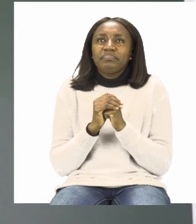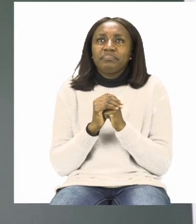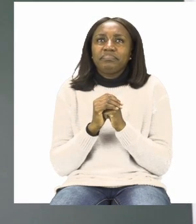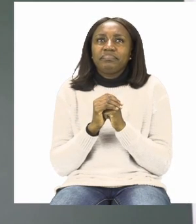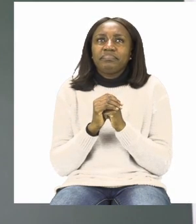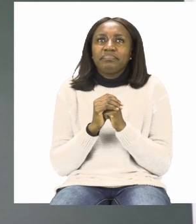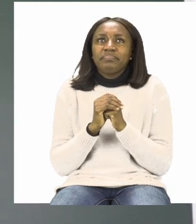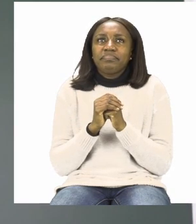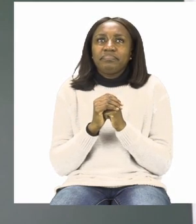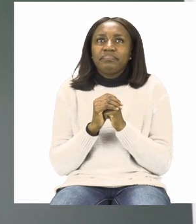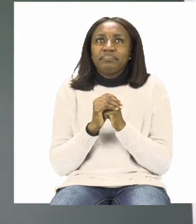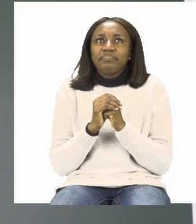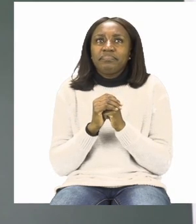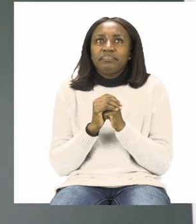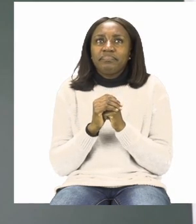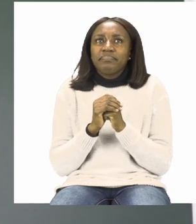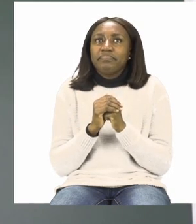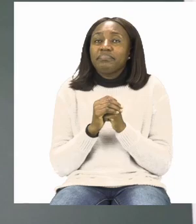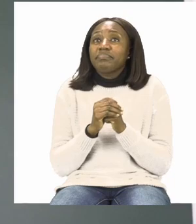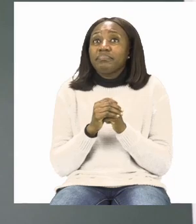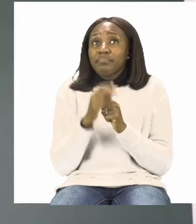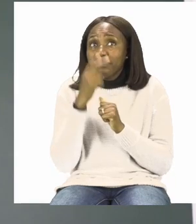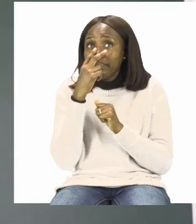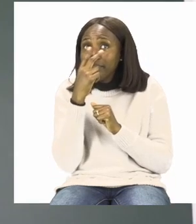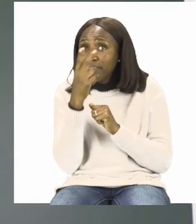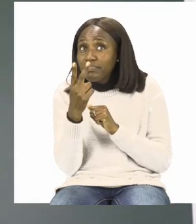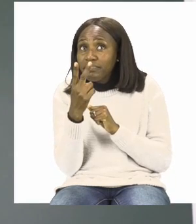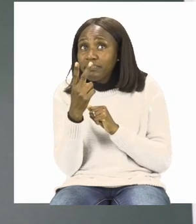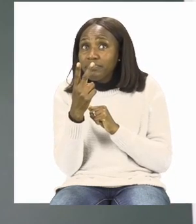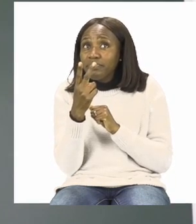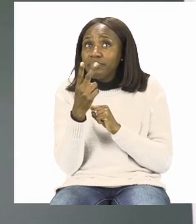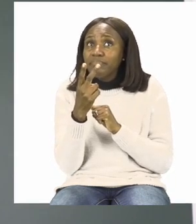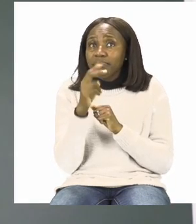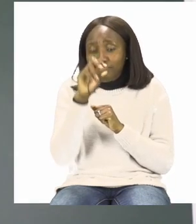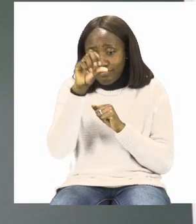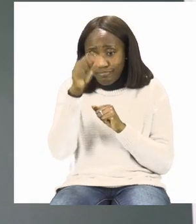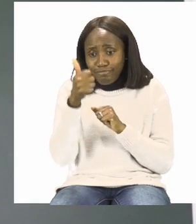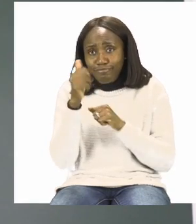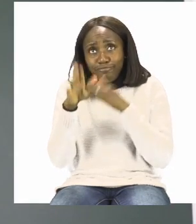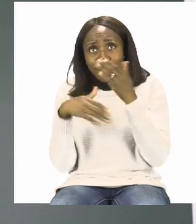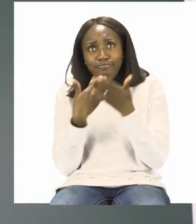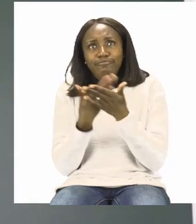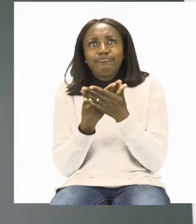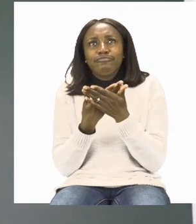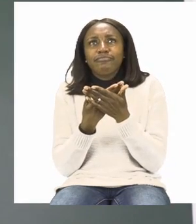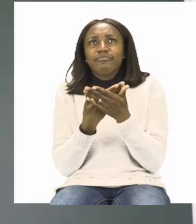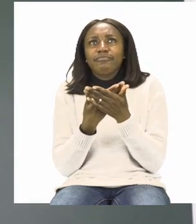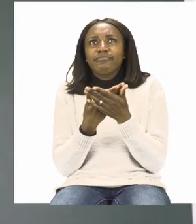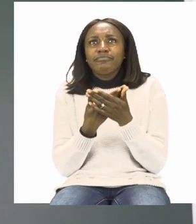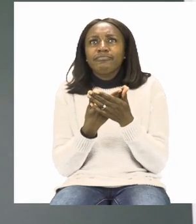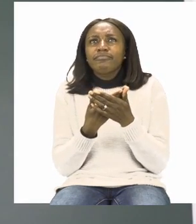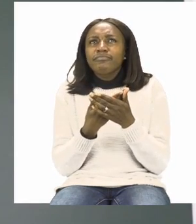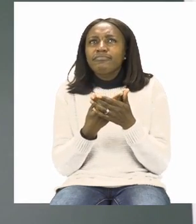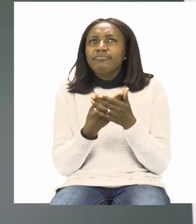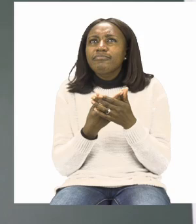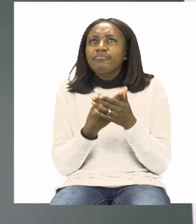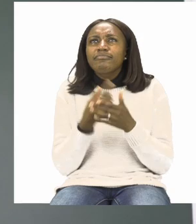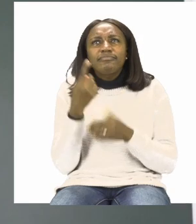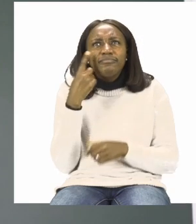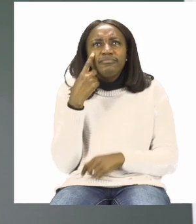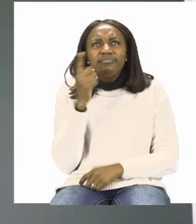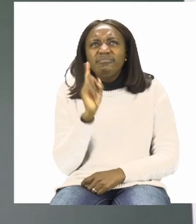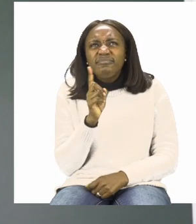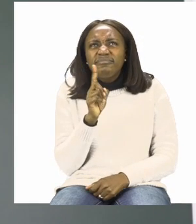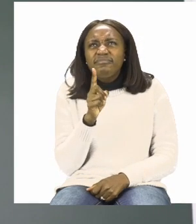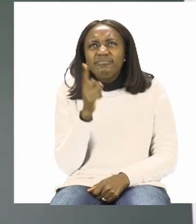weather. Let's quickly have a look at the other pictures on the board. Can you tell me what